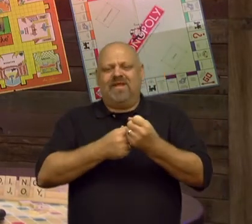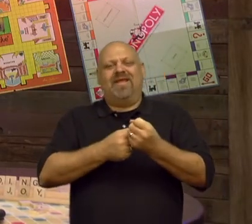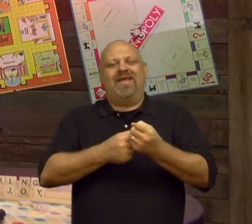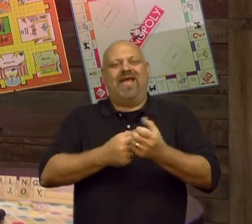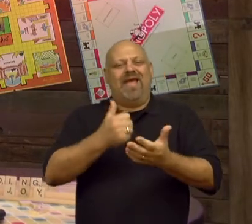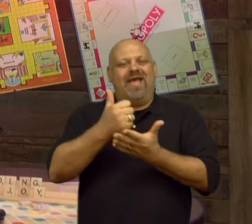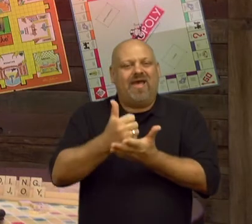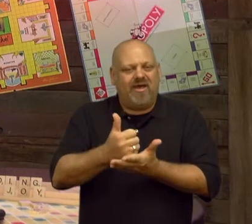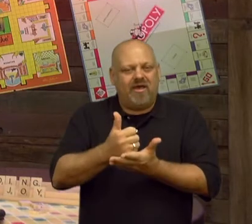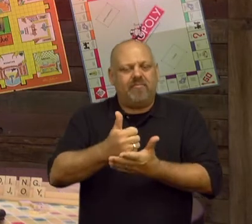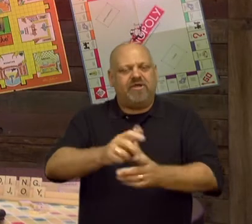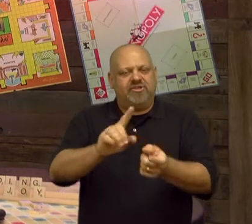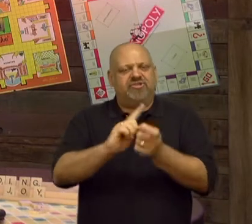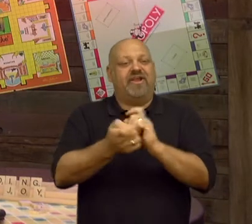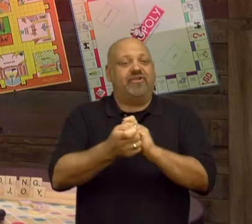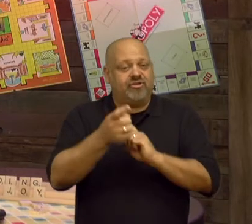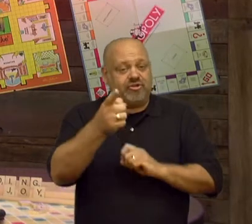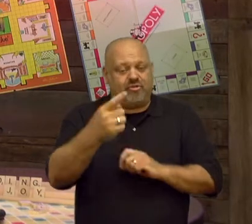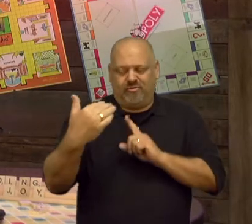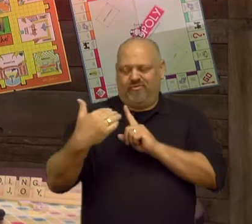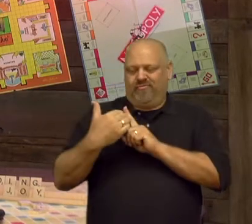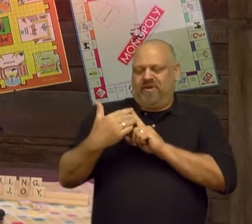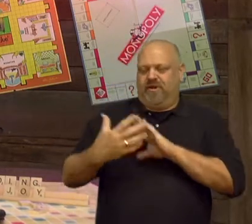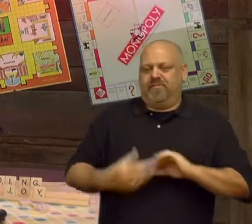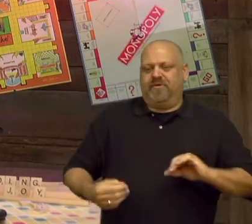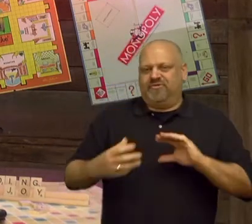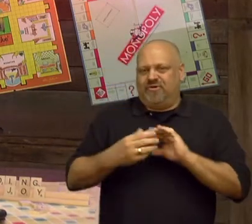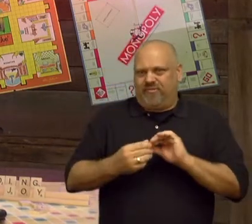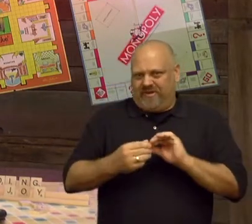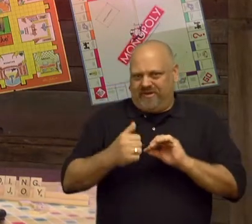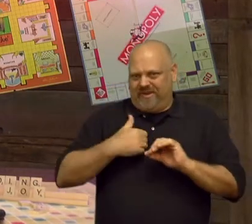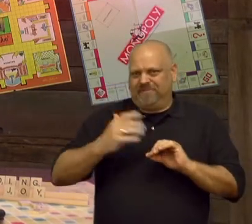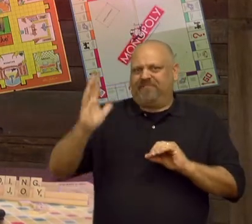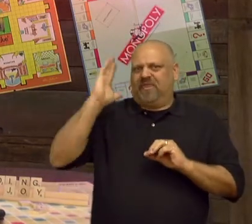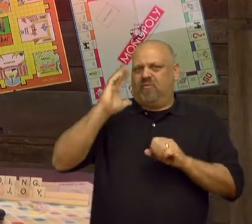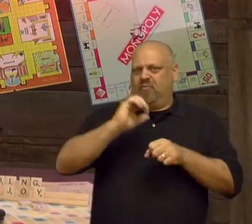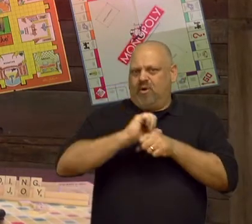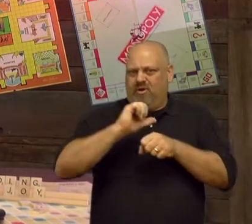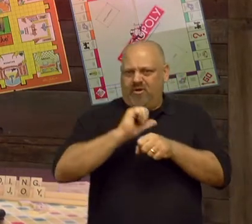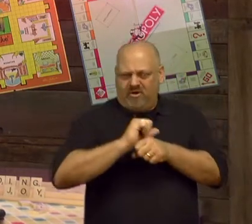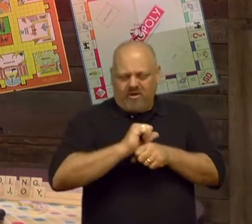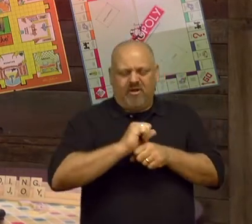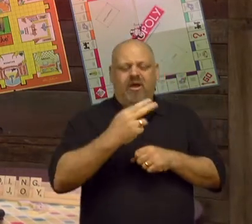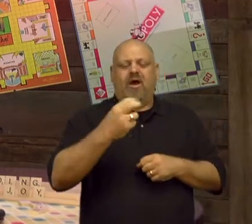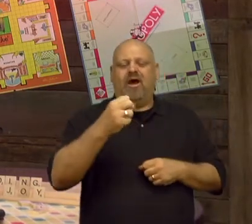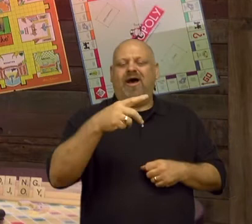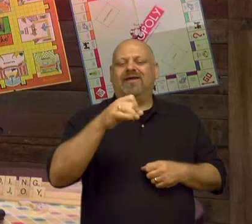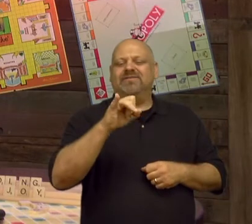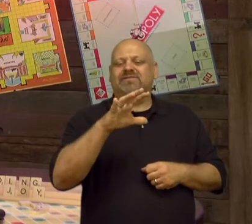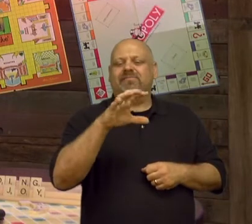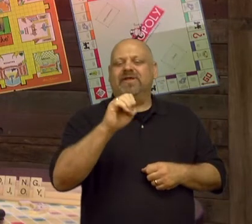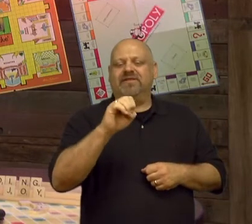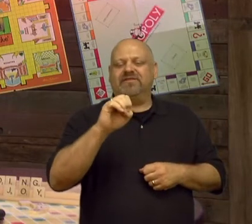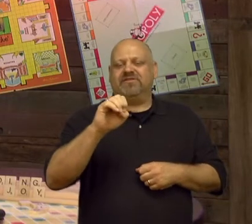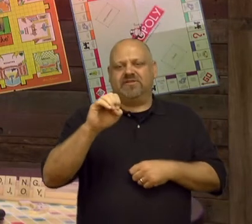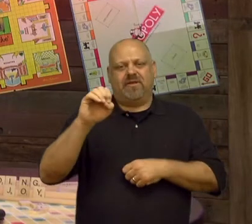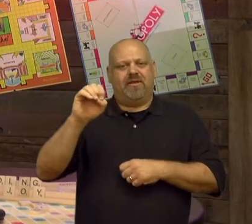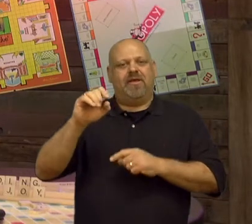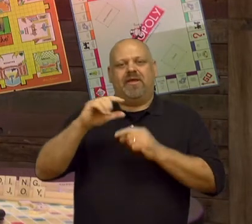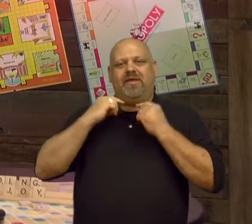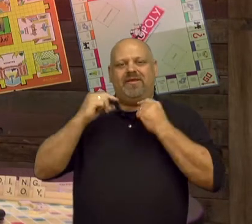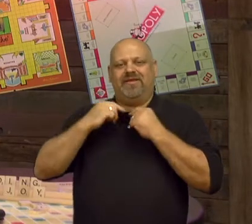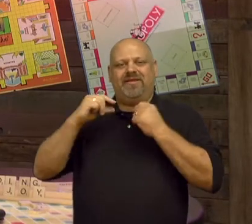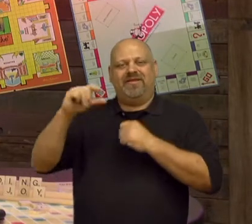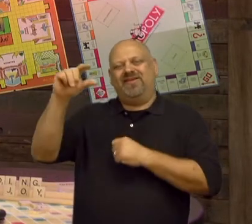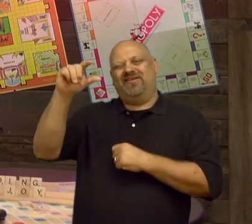you and helped you and changed you. It reminded me of the story. I've worked as a hospice chaplain, and there was a